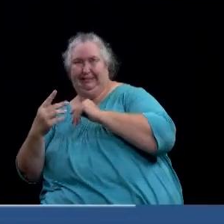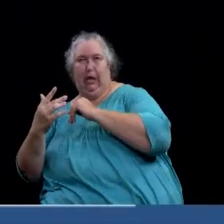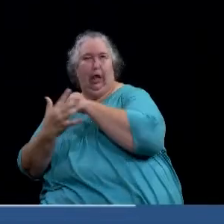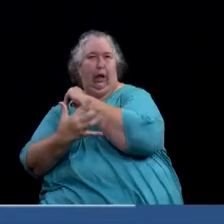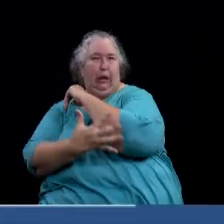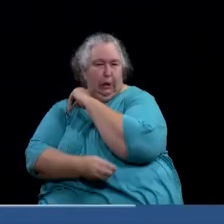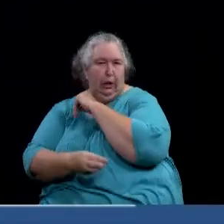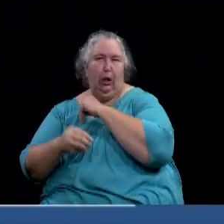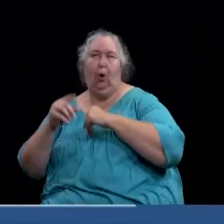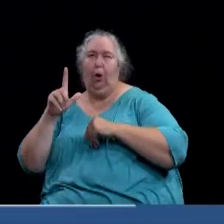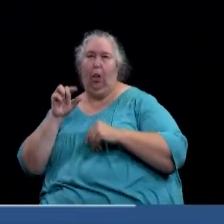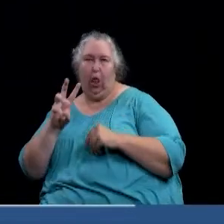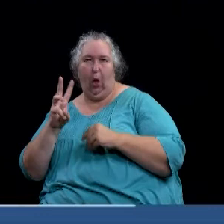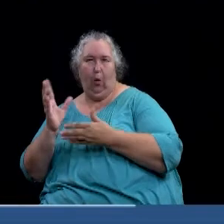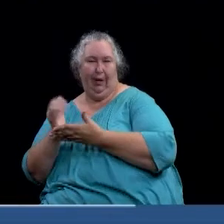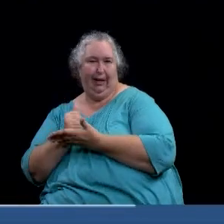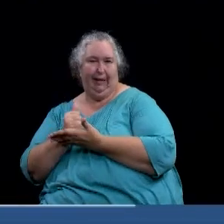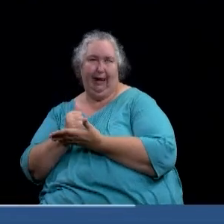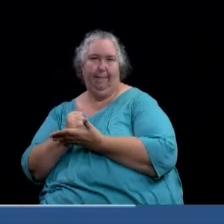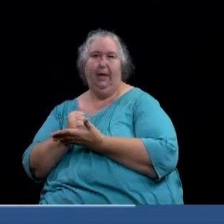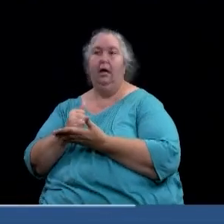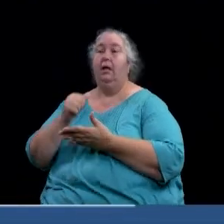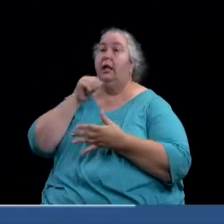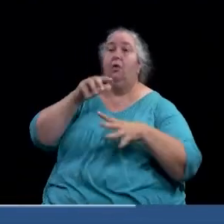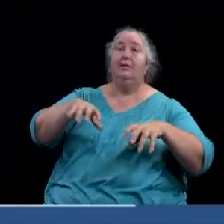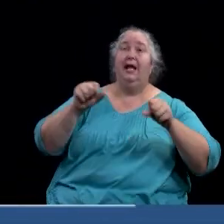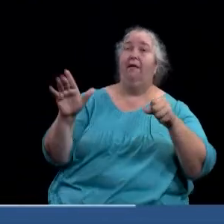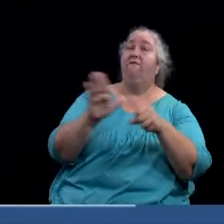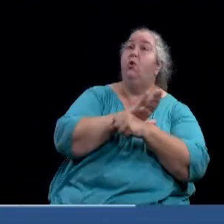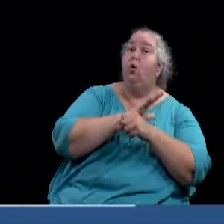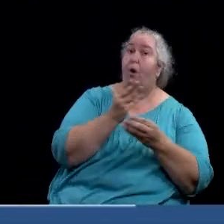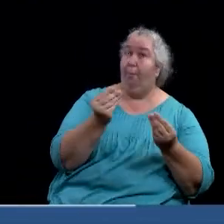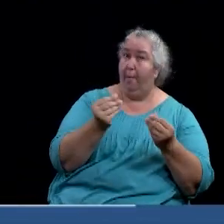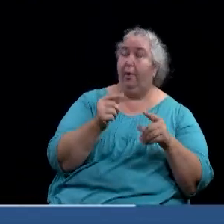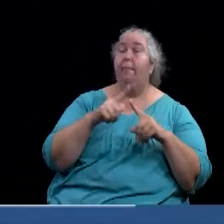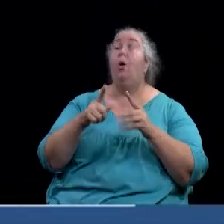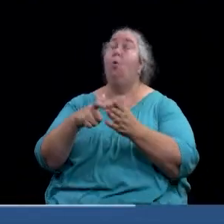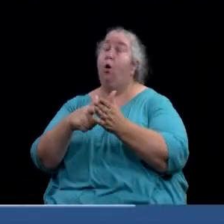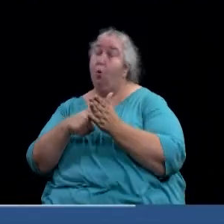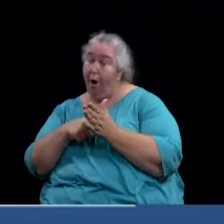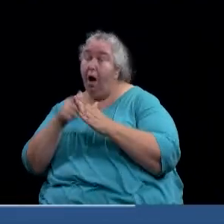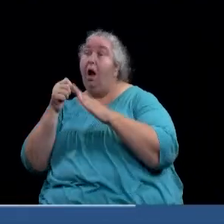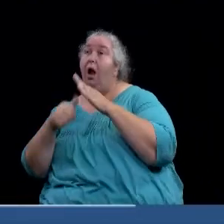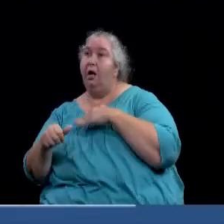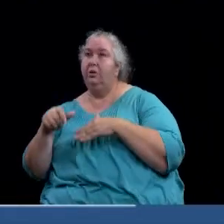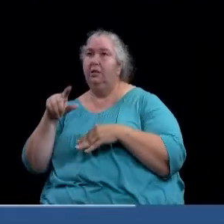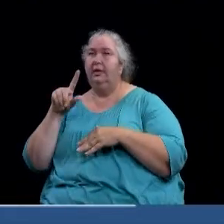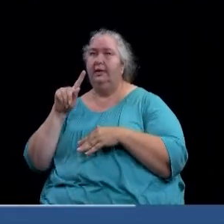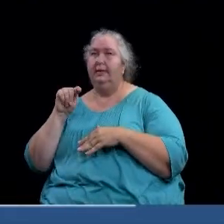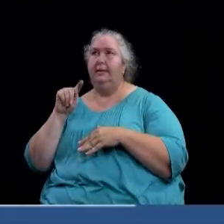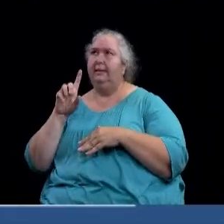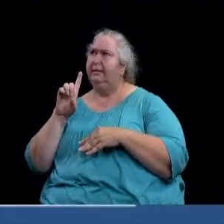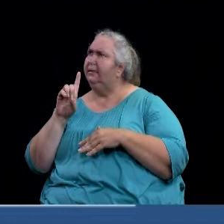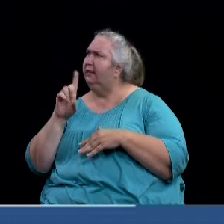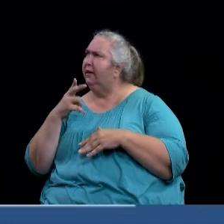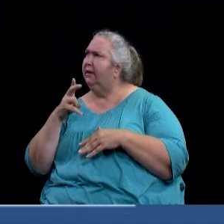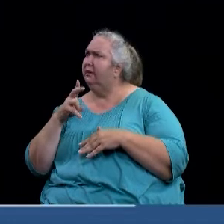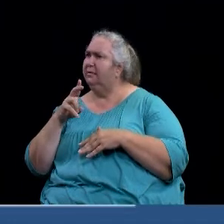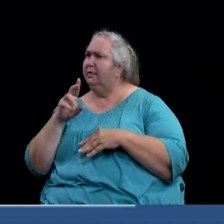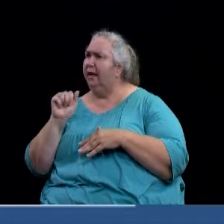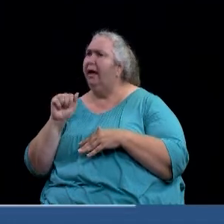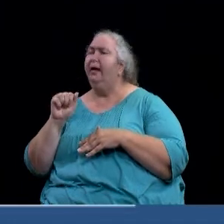property, but we are required under TDHCA guidelines for Resolution Trust Corporation properties